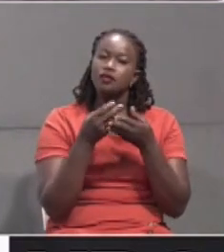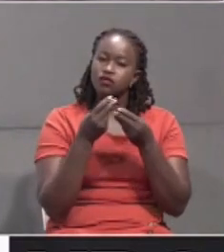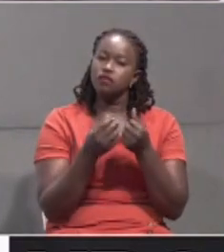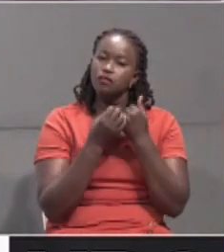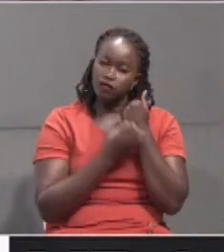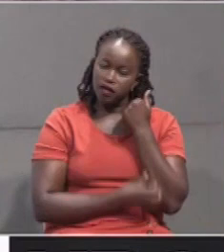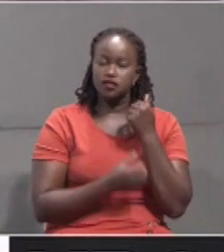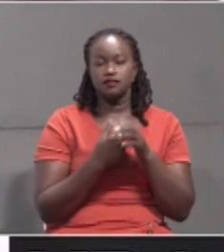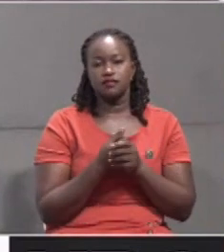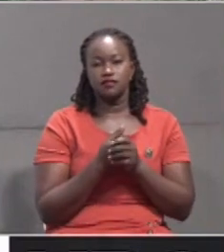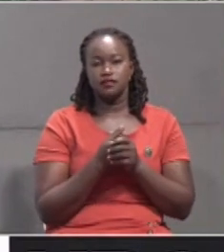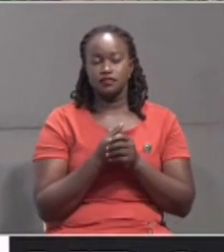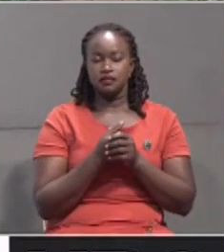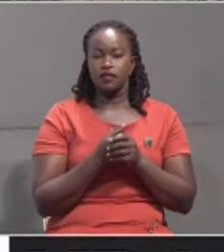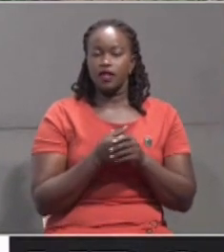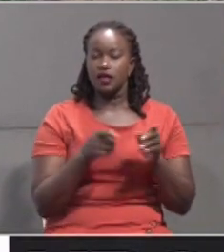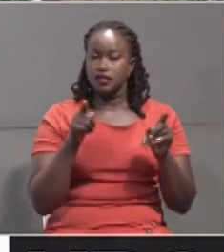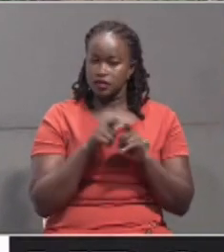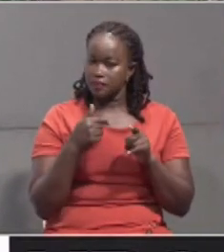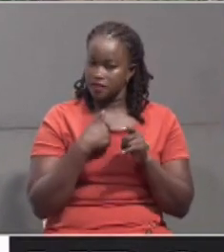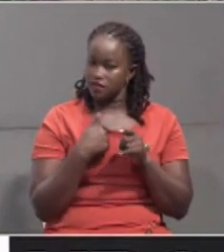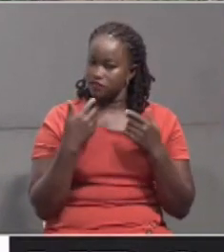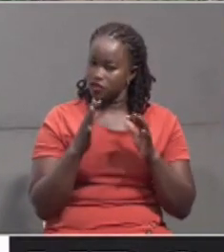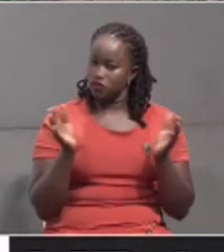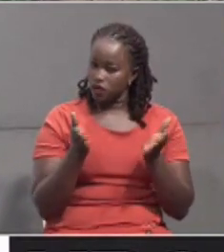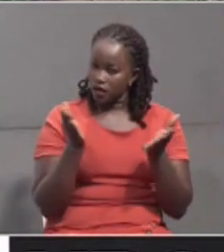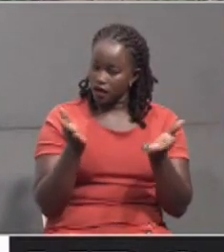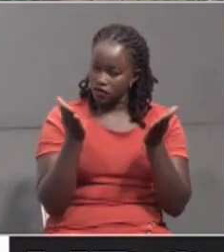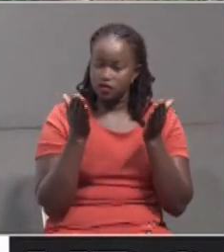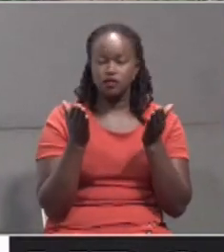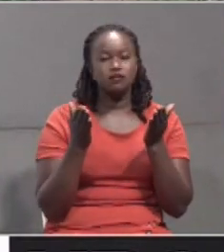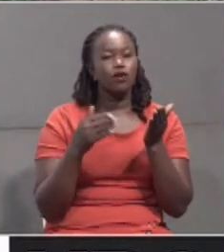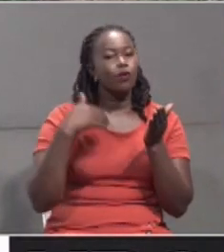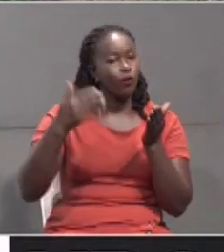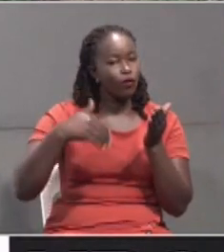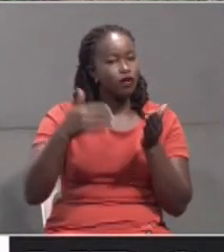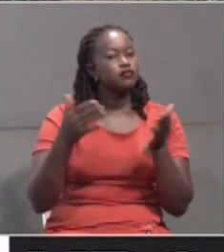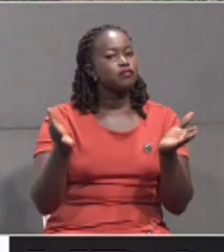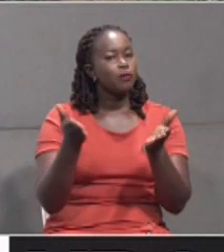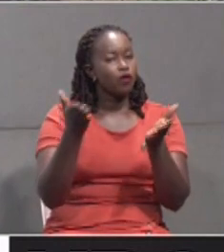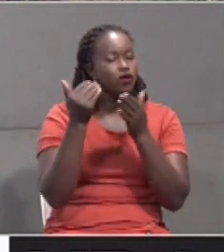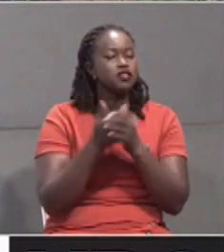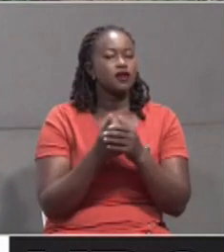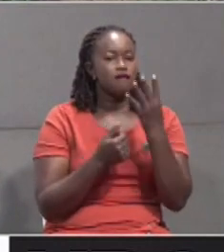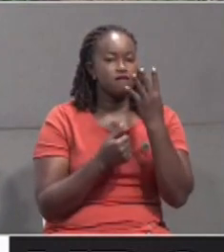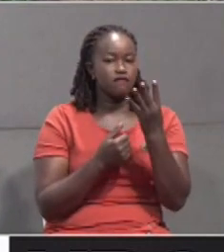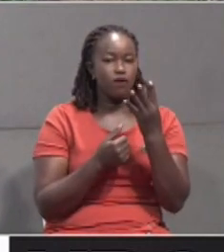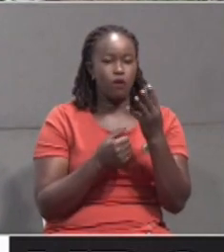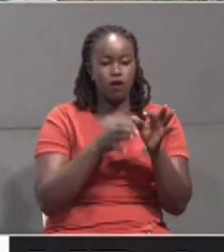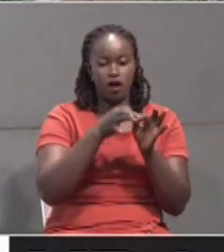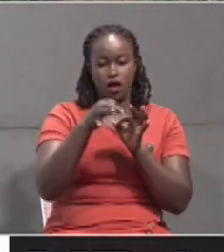poverty. I've also encouraged them to always promote the 4-acre model